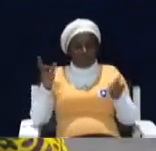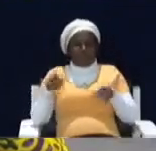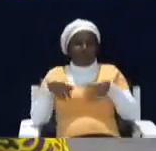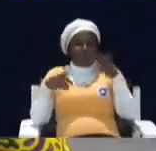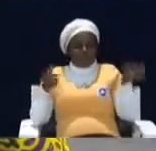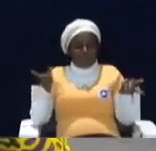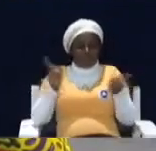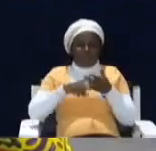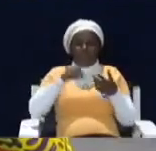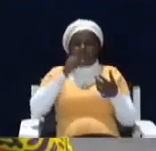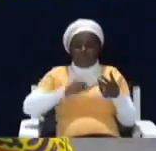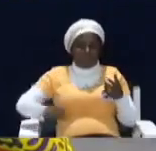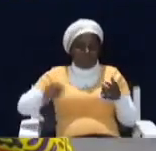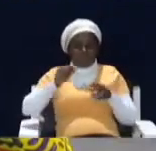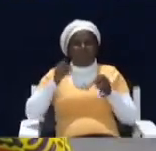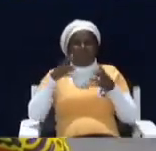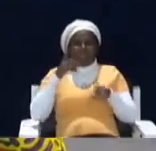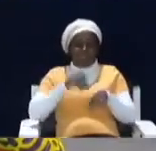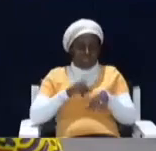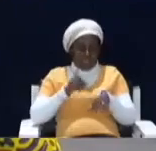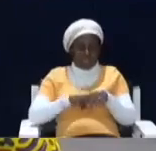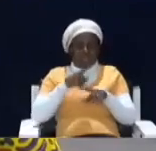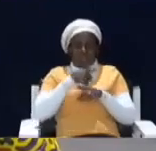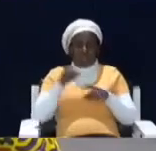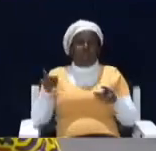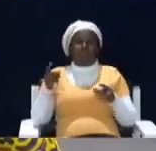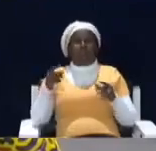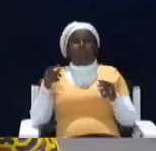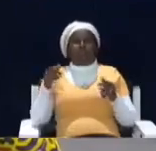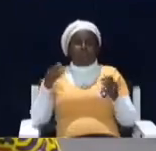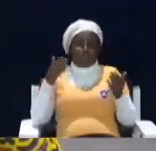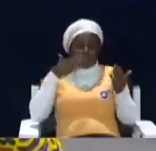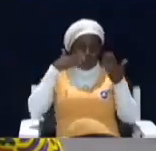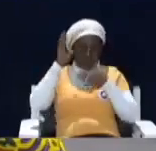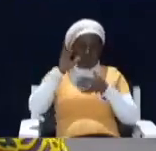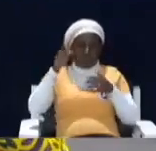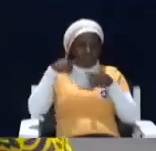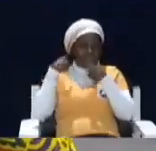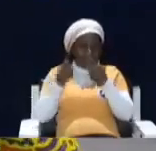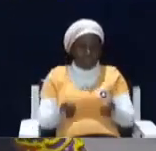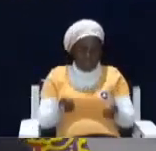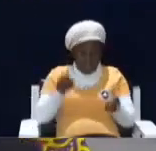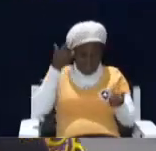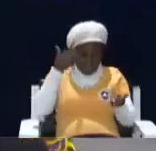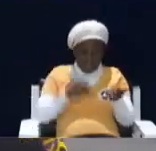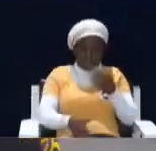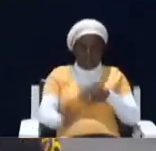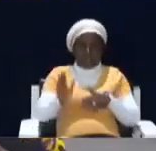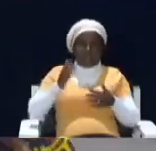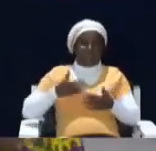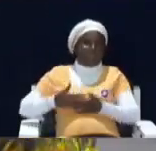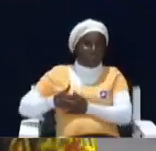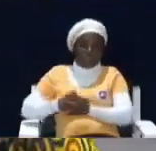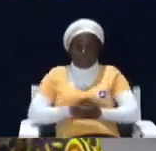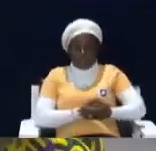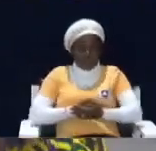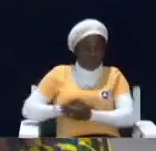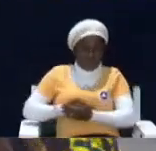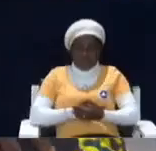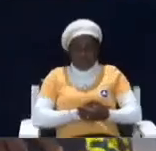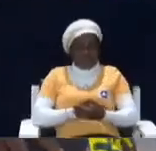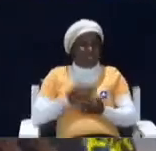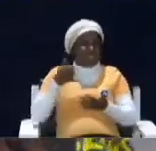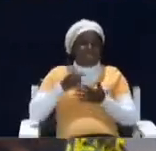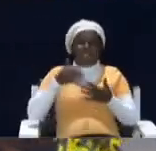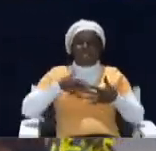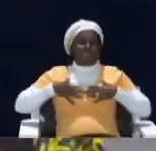the theater countless times. But I want to bless the name of the Lord because since the arrival of those beauties, of these multiple wonders, it has